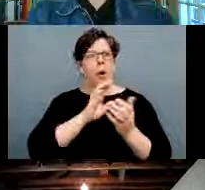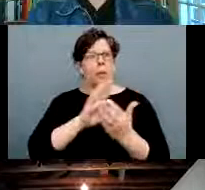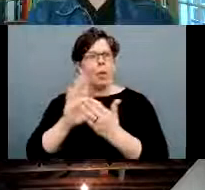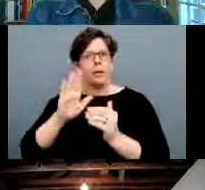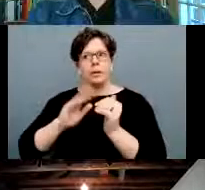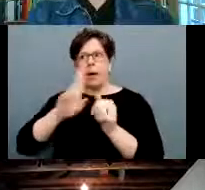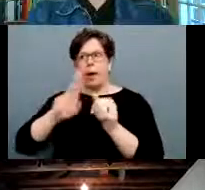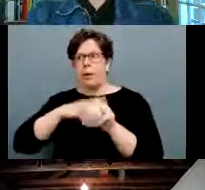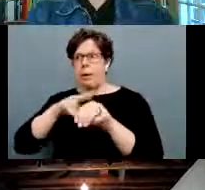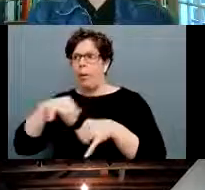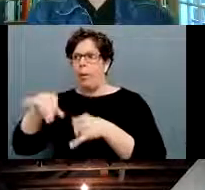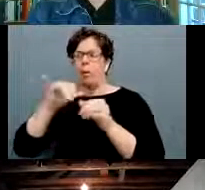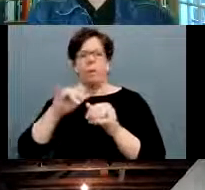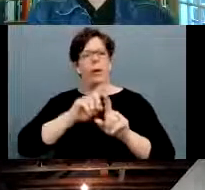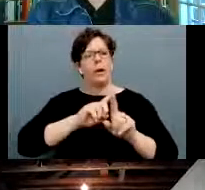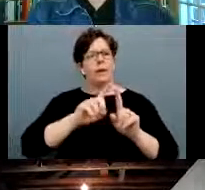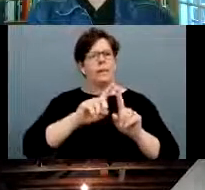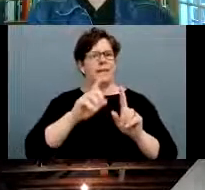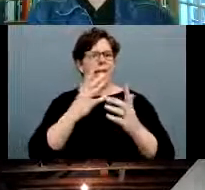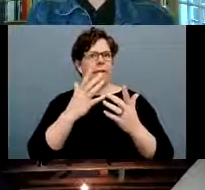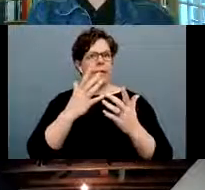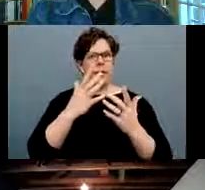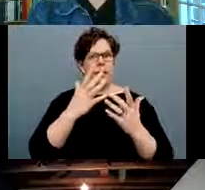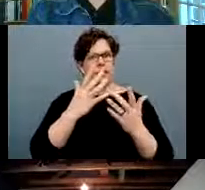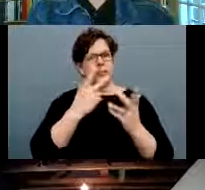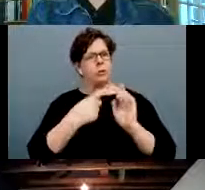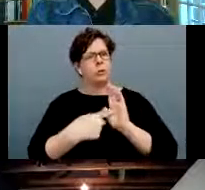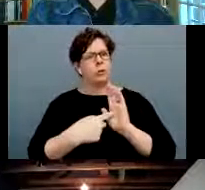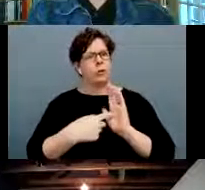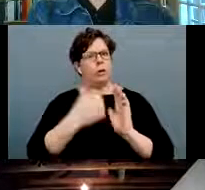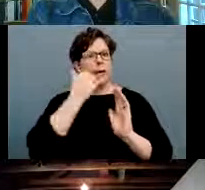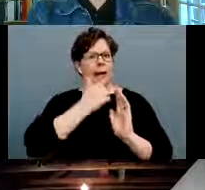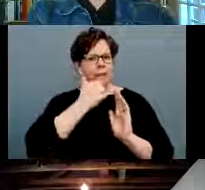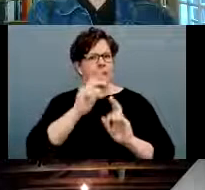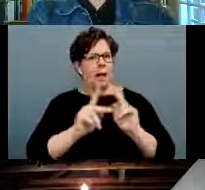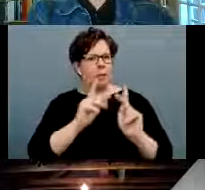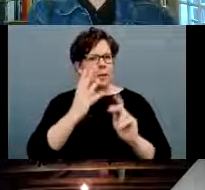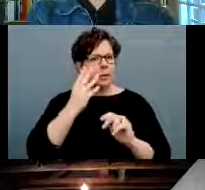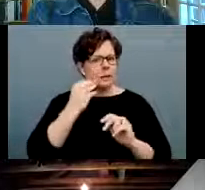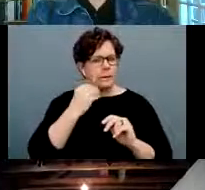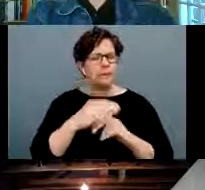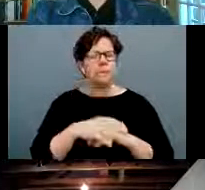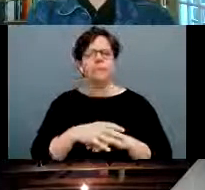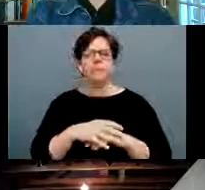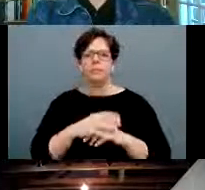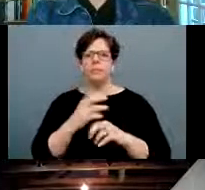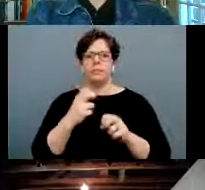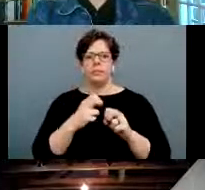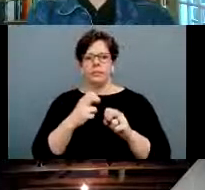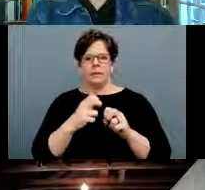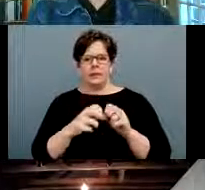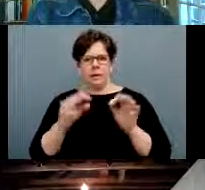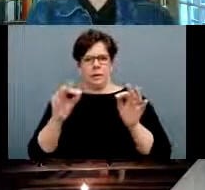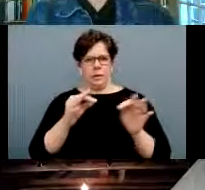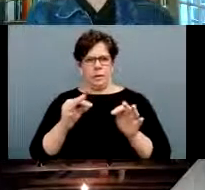conventional vernacular forms of the everyday person. It's hard to put into words what happened for so many of